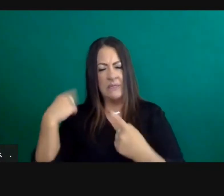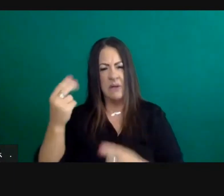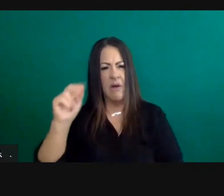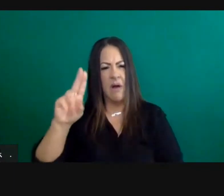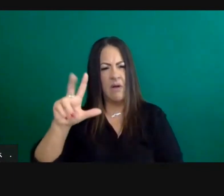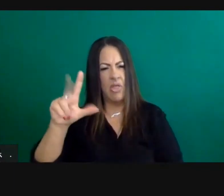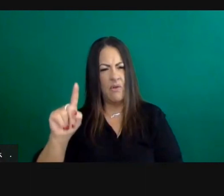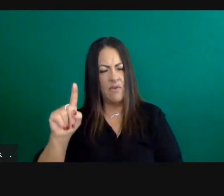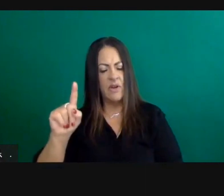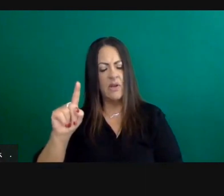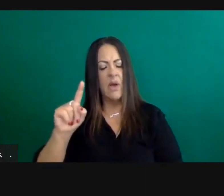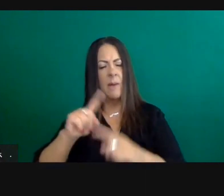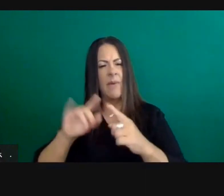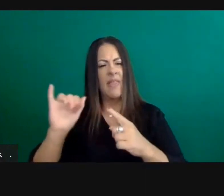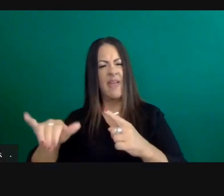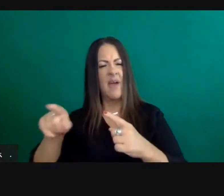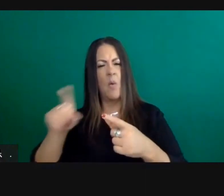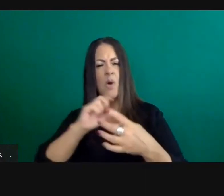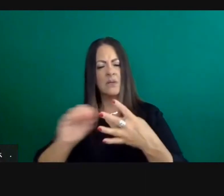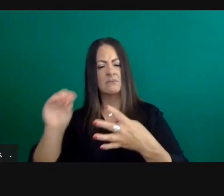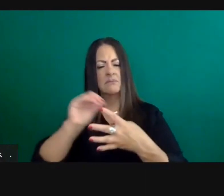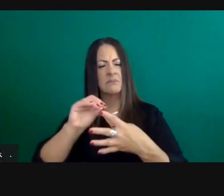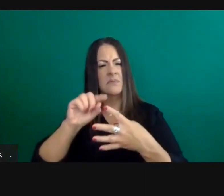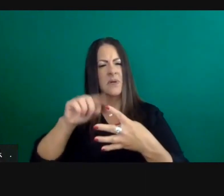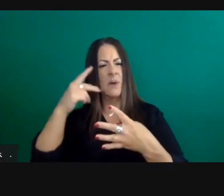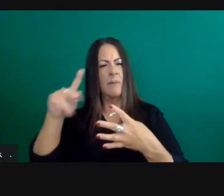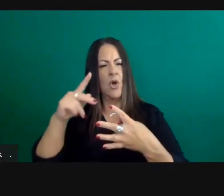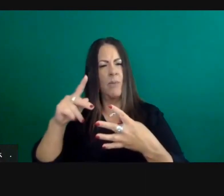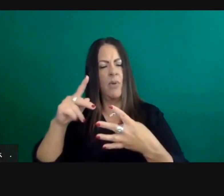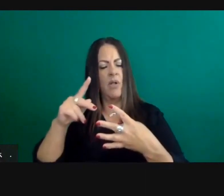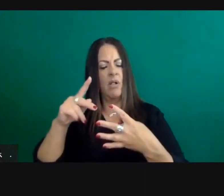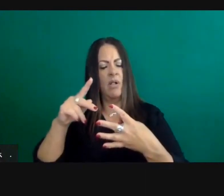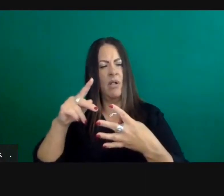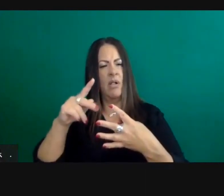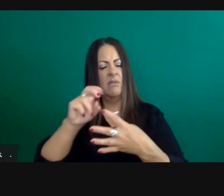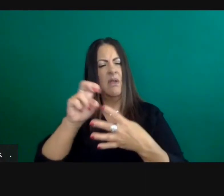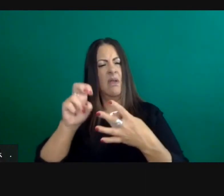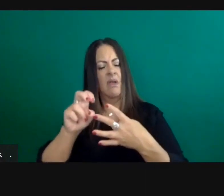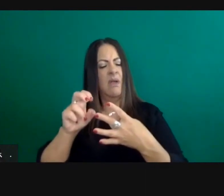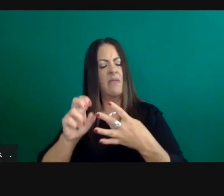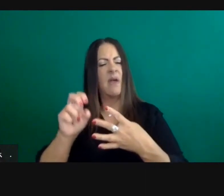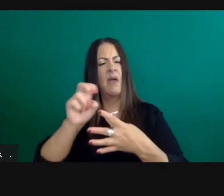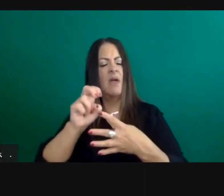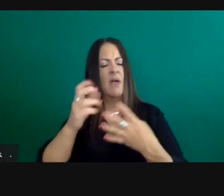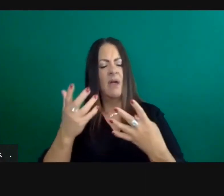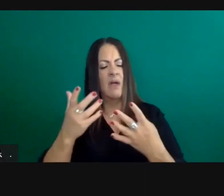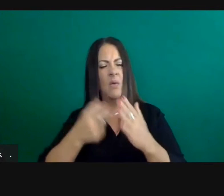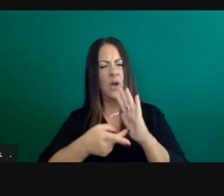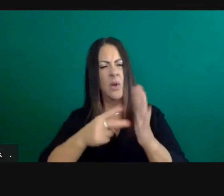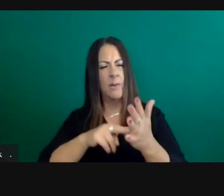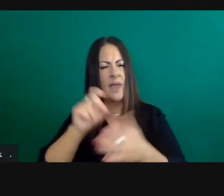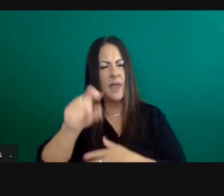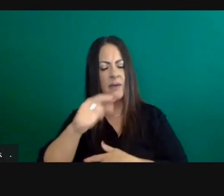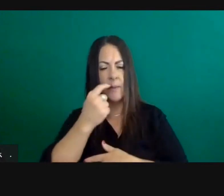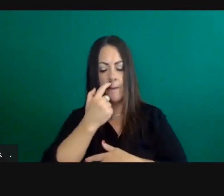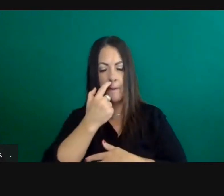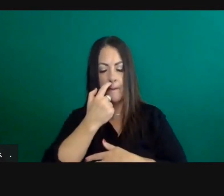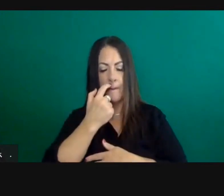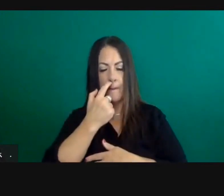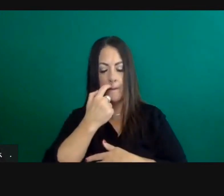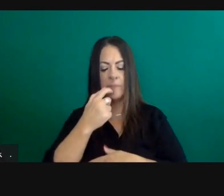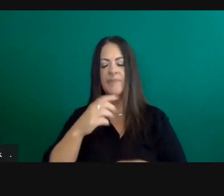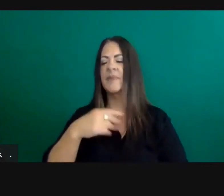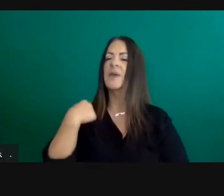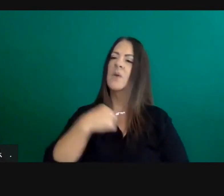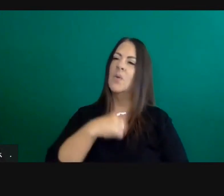would have put it into the purple tier well before. Yeah, We've looked at this pretty closely